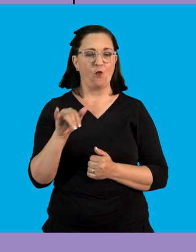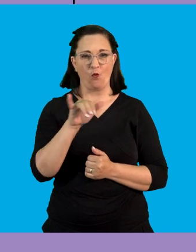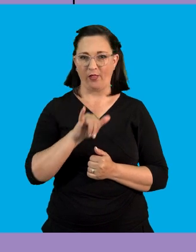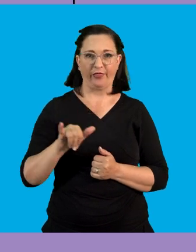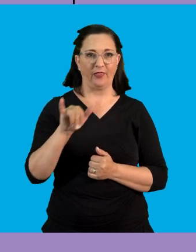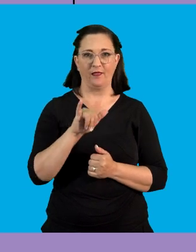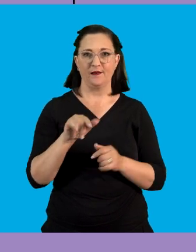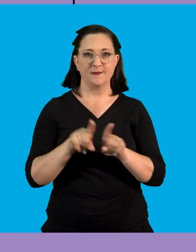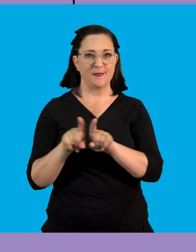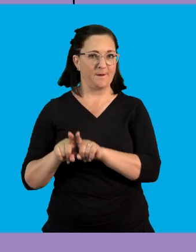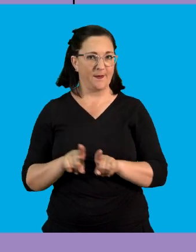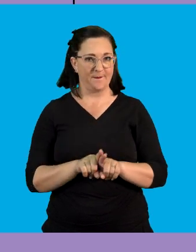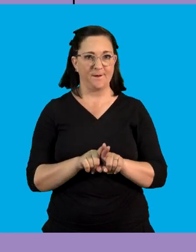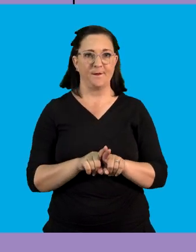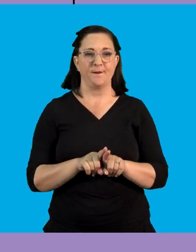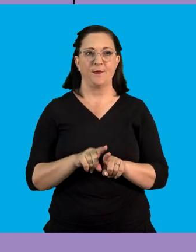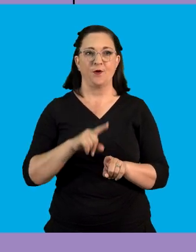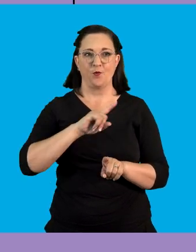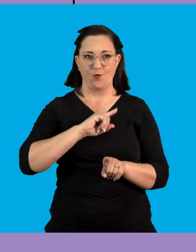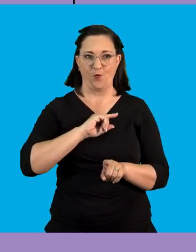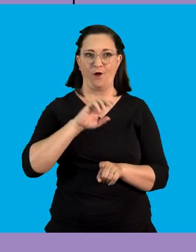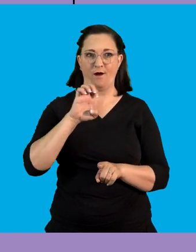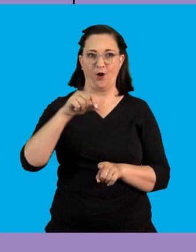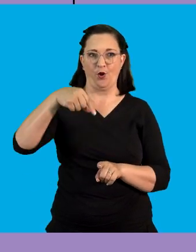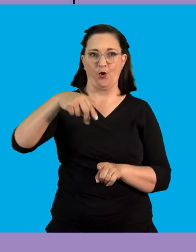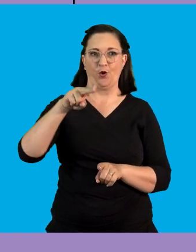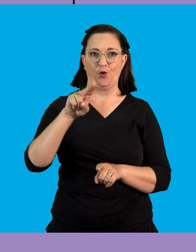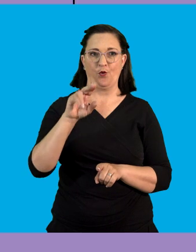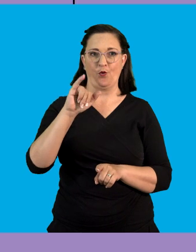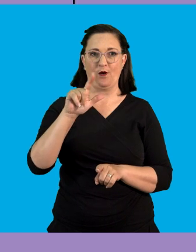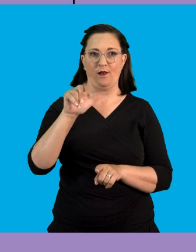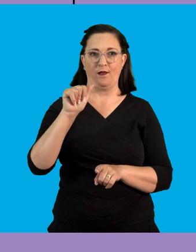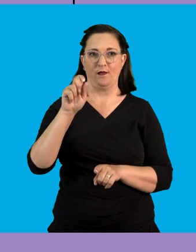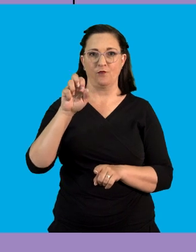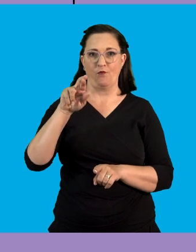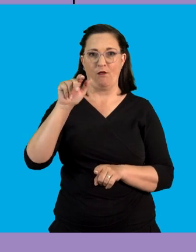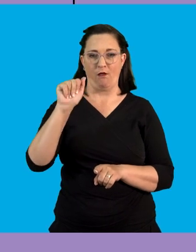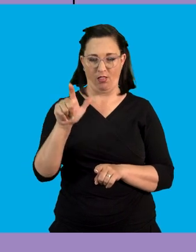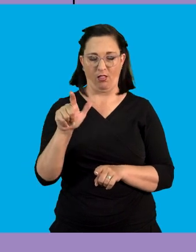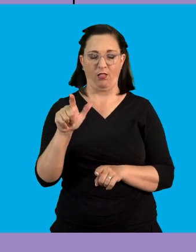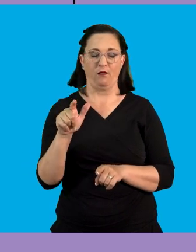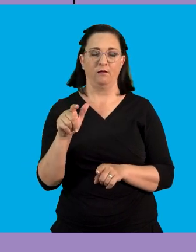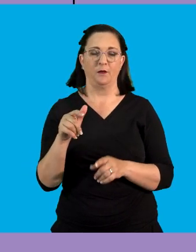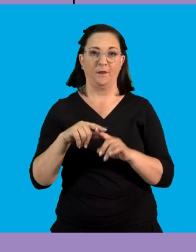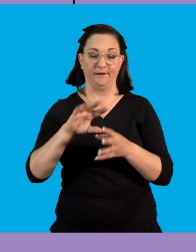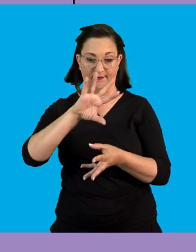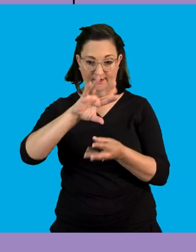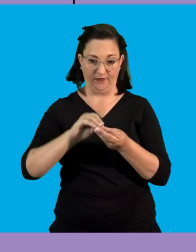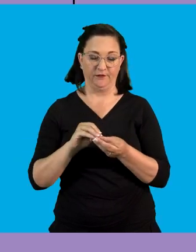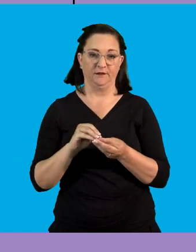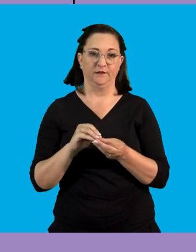means all three angles are equal to each other, and when added together, they are equal to